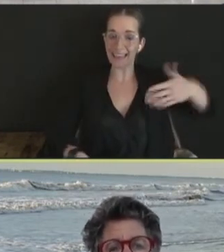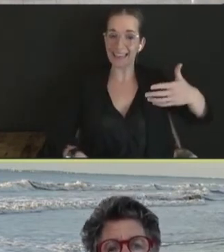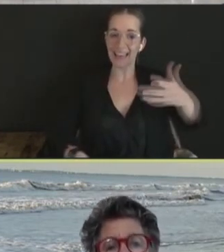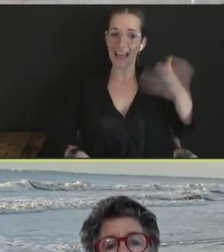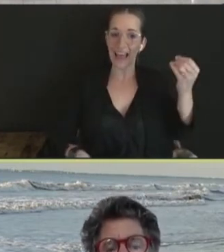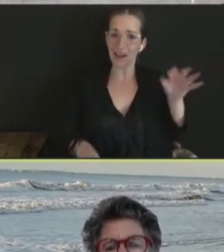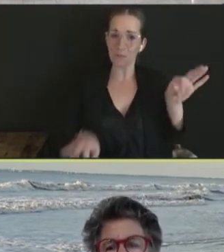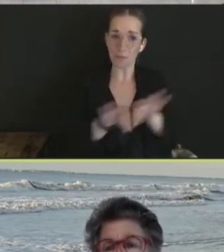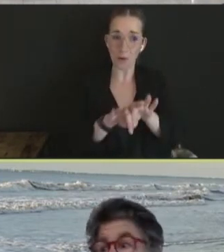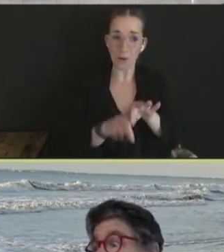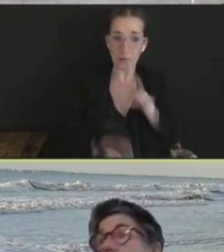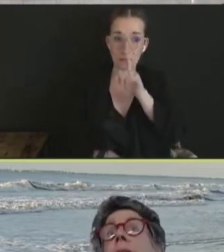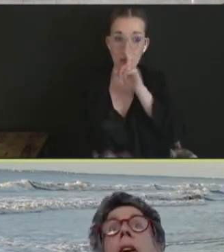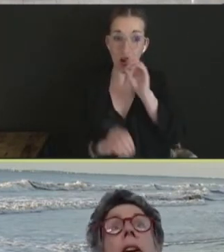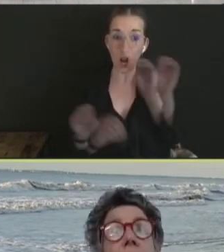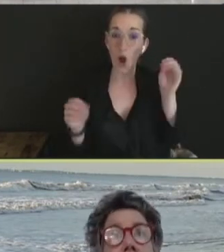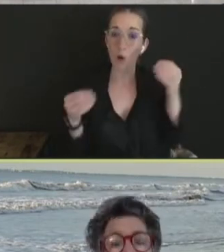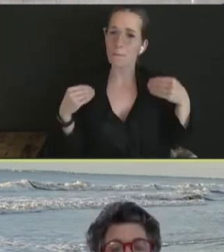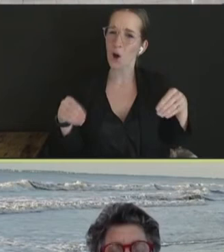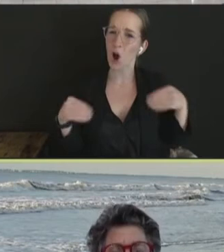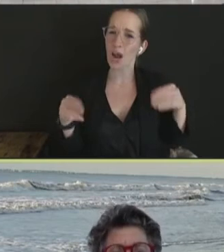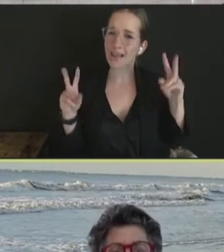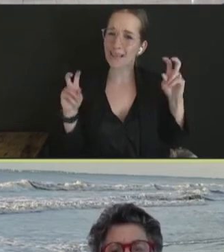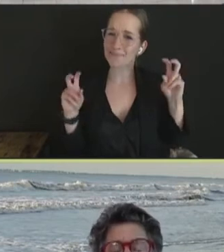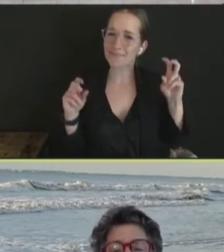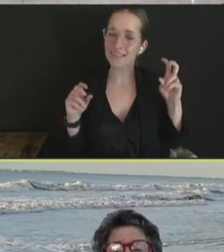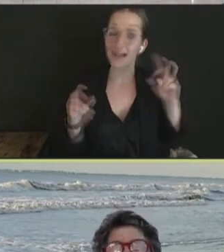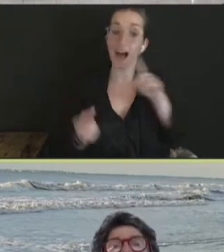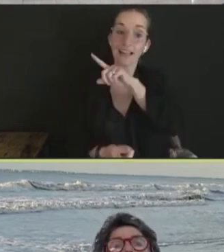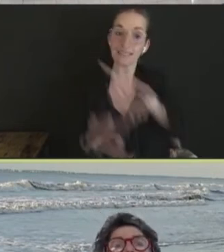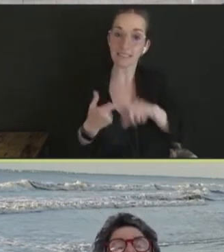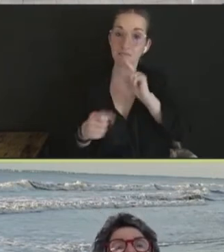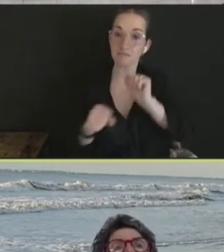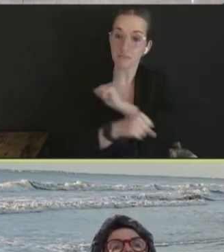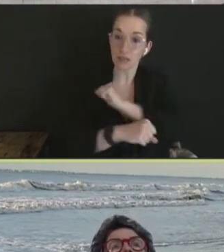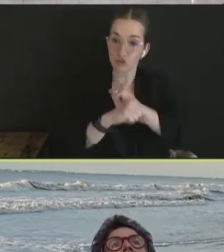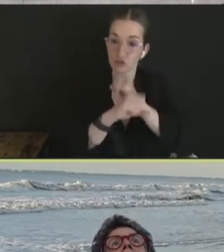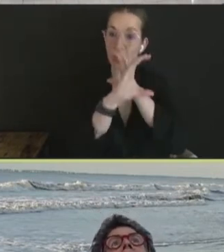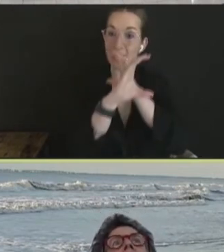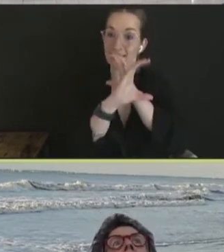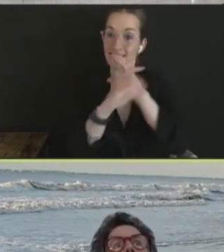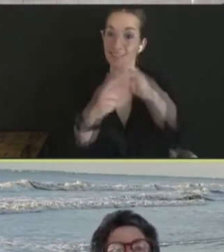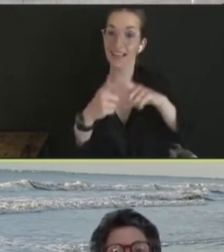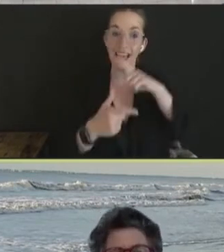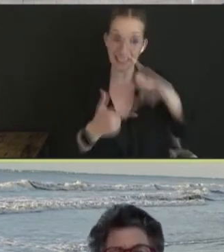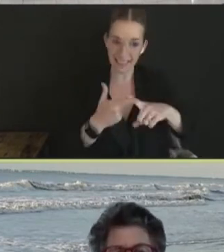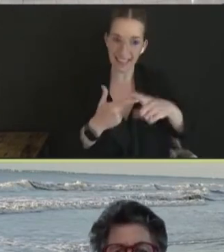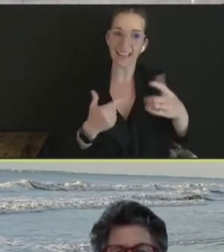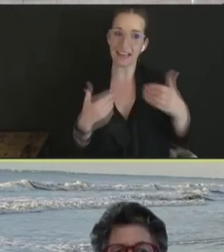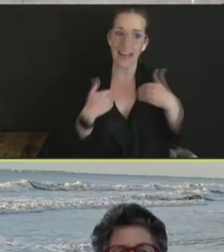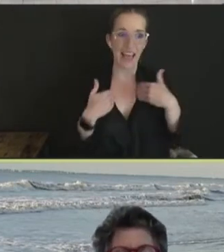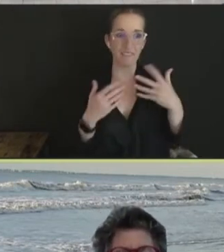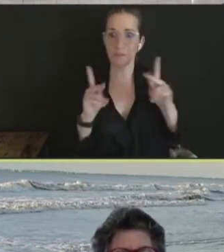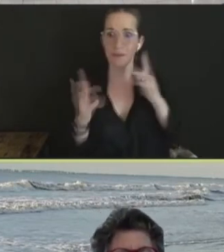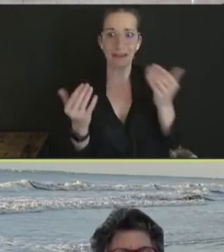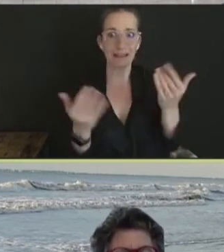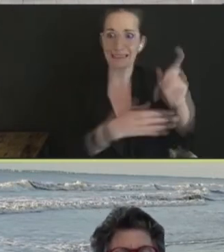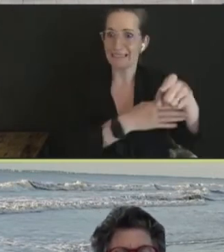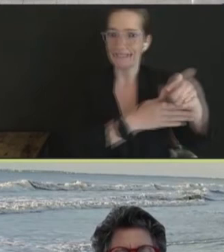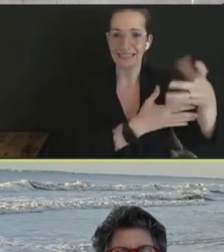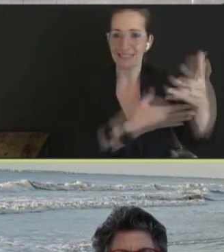there is no market until all of a sudden there's a crisis, and then there is a market. And I know certainly during the time I